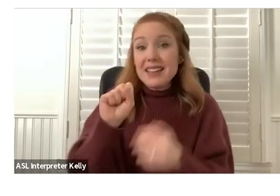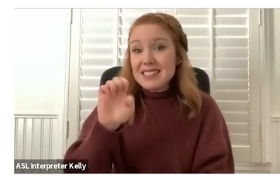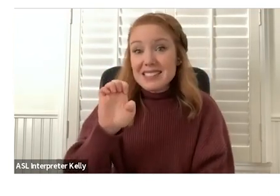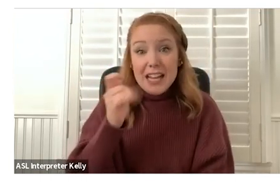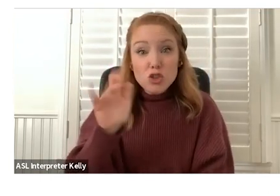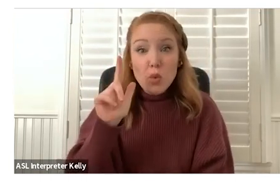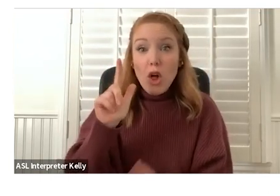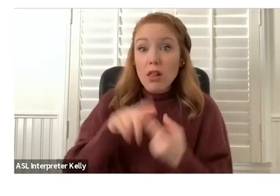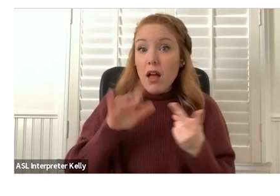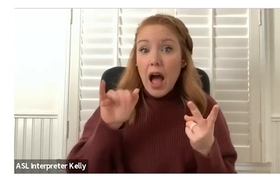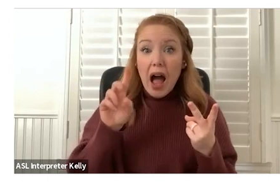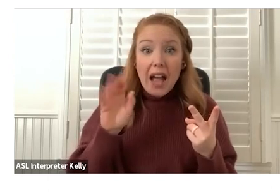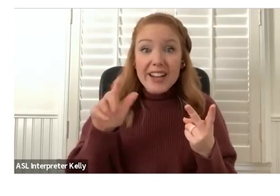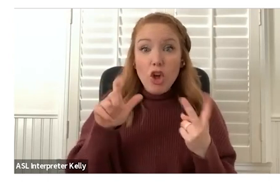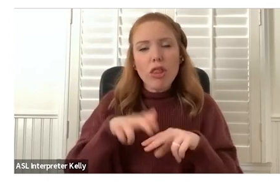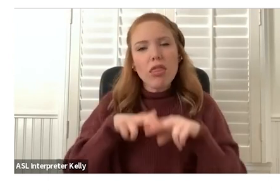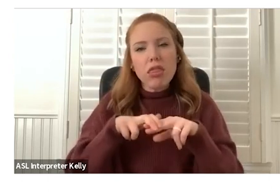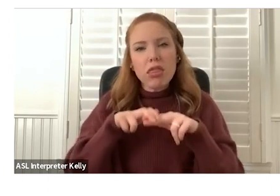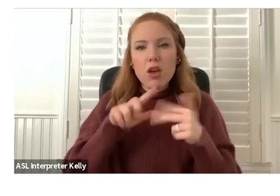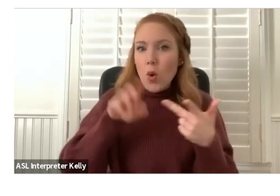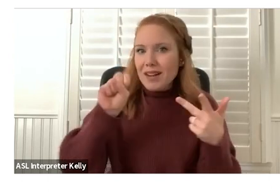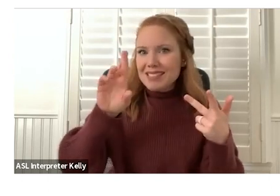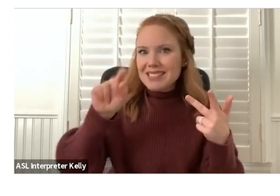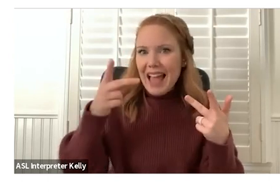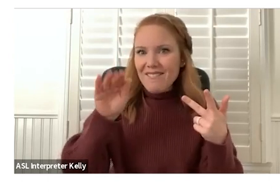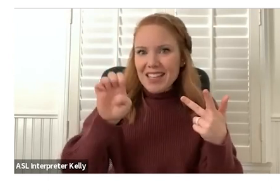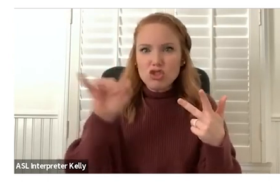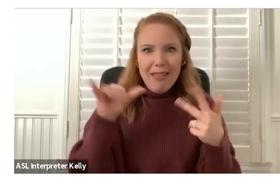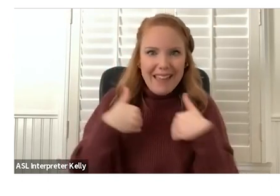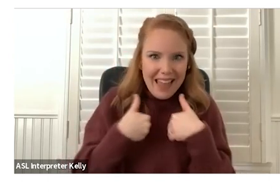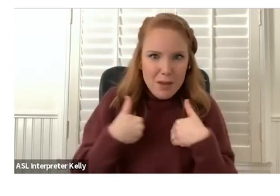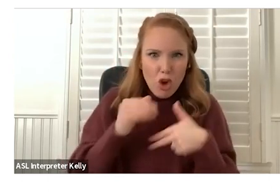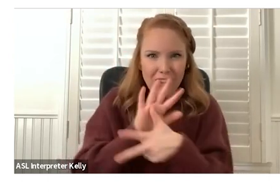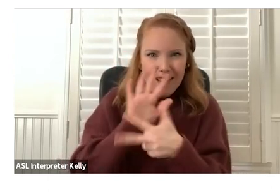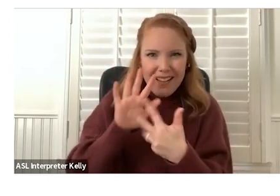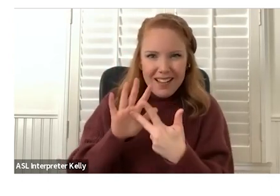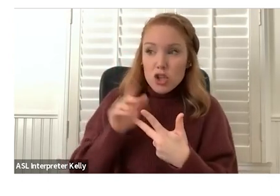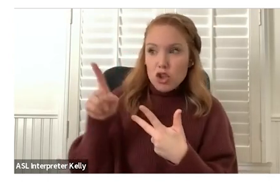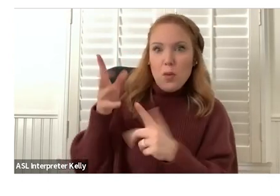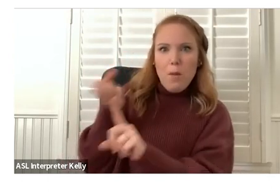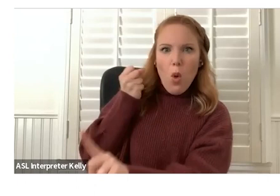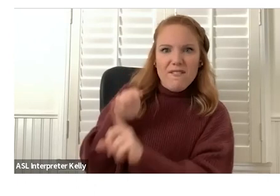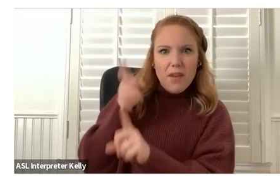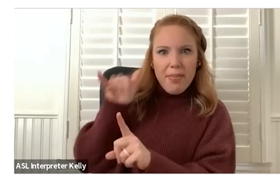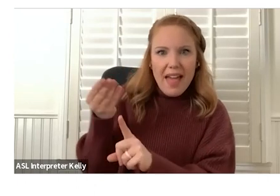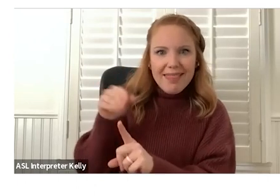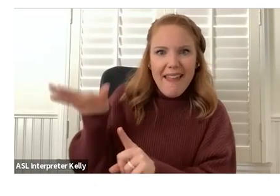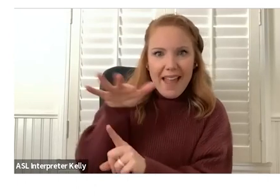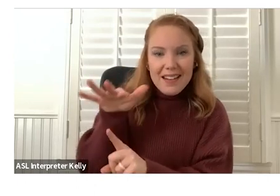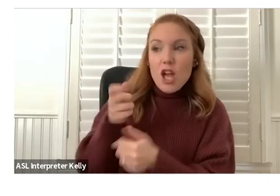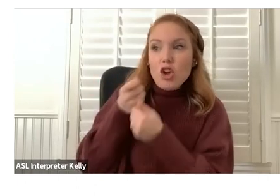are on that land. That's what colonialism effectively did, was create an umbilical cord of power through economic